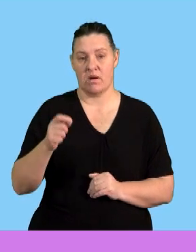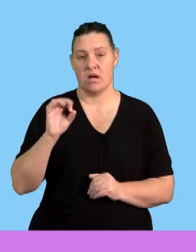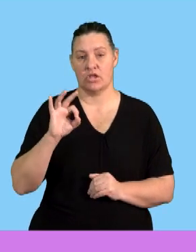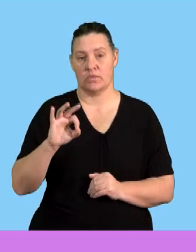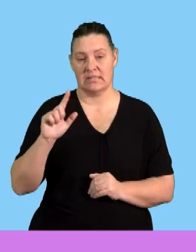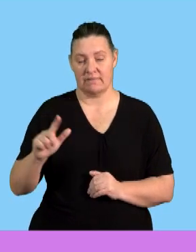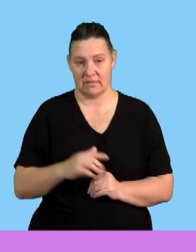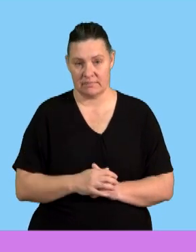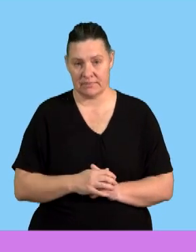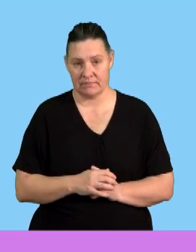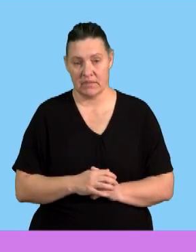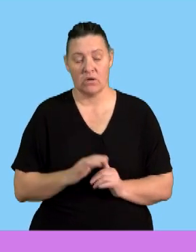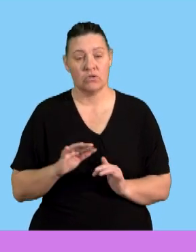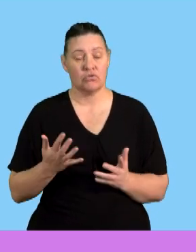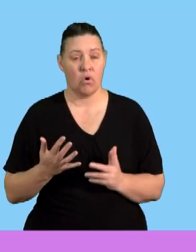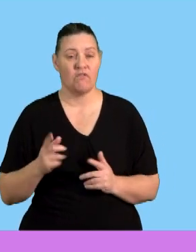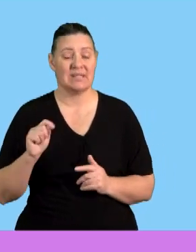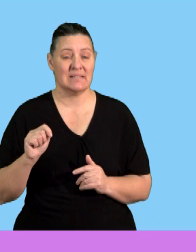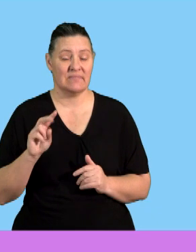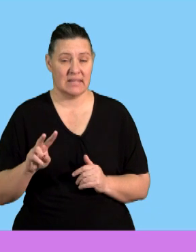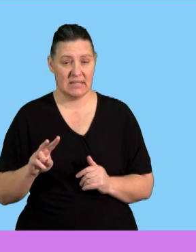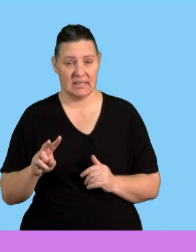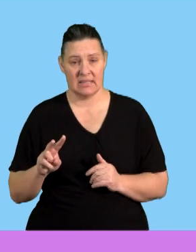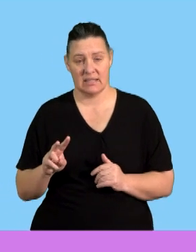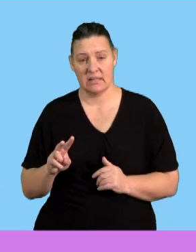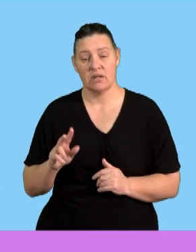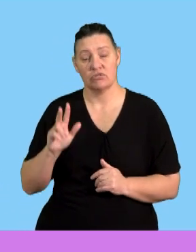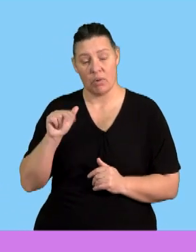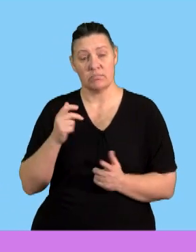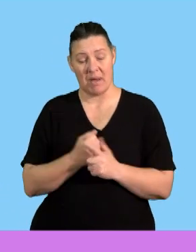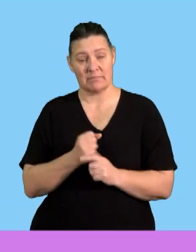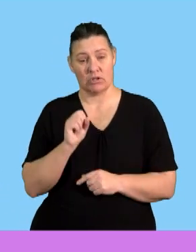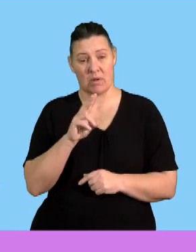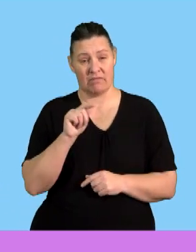65.37. So for a TV that's supposed to cost